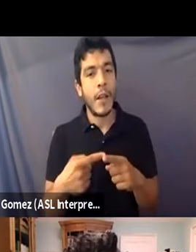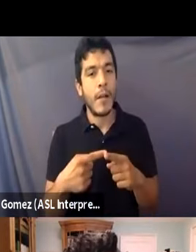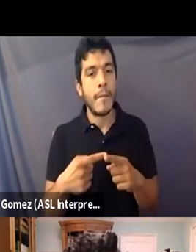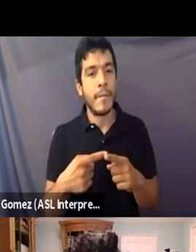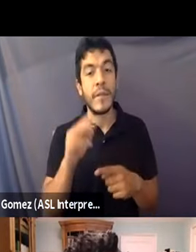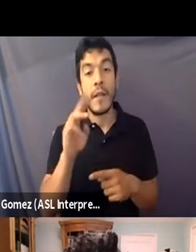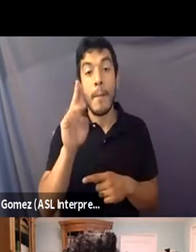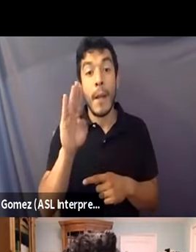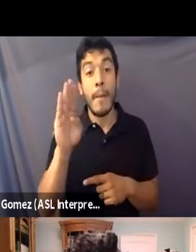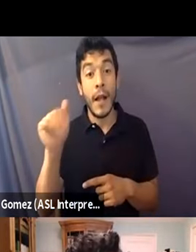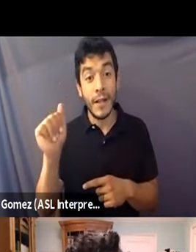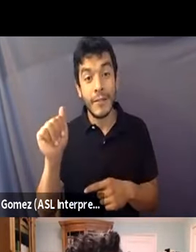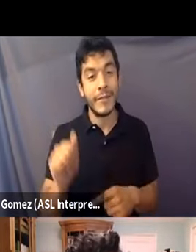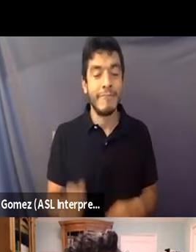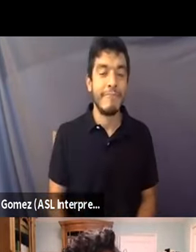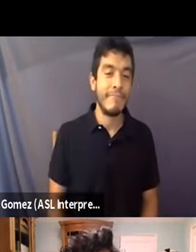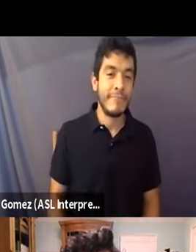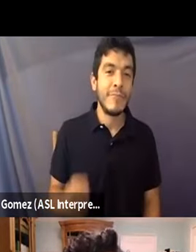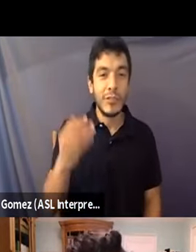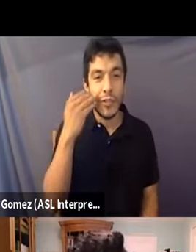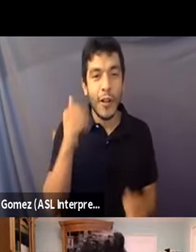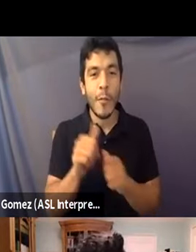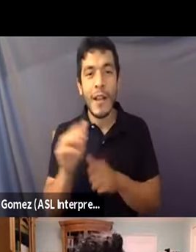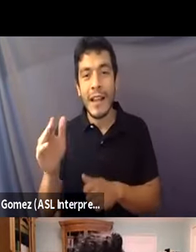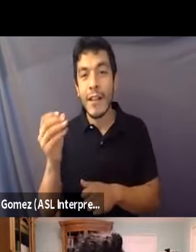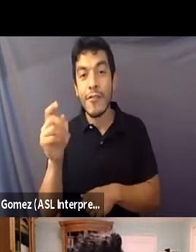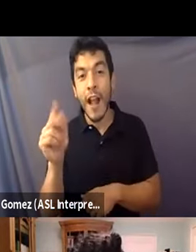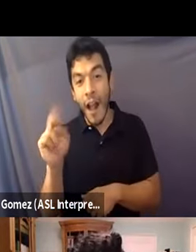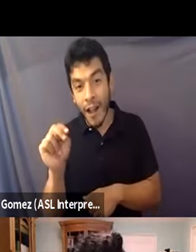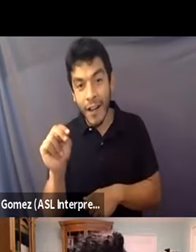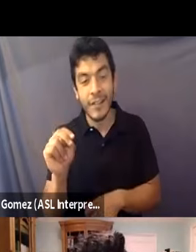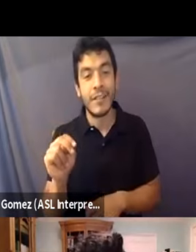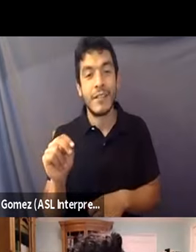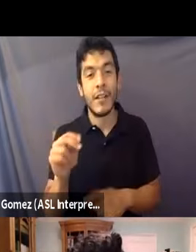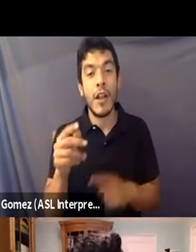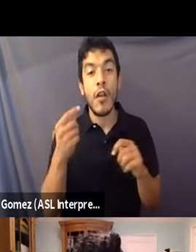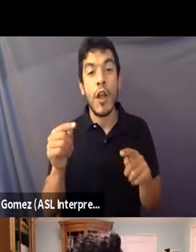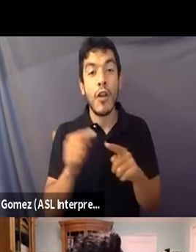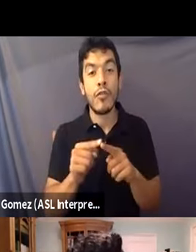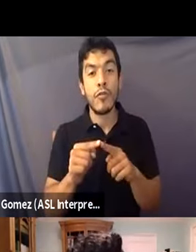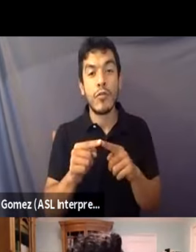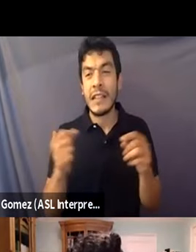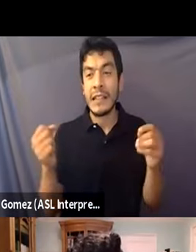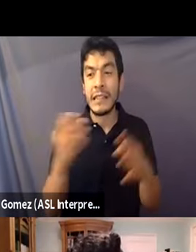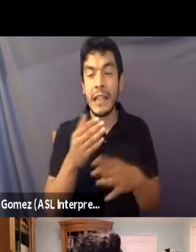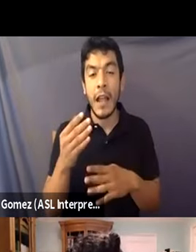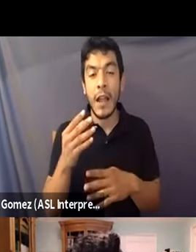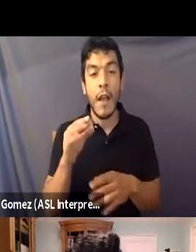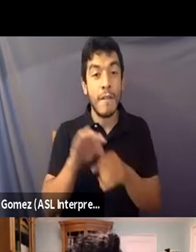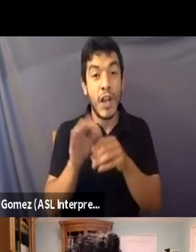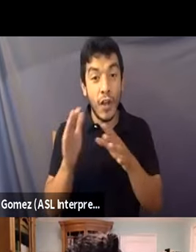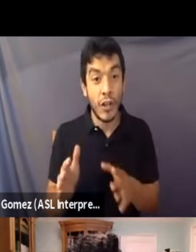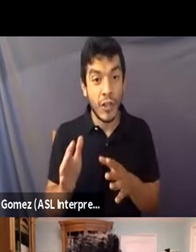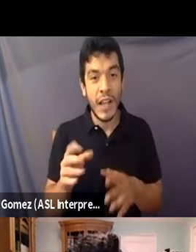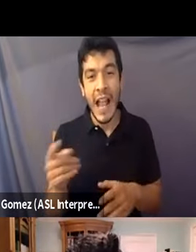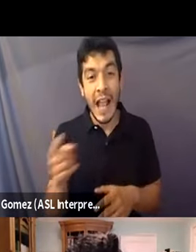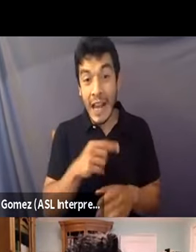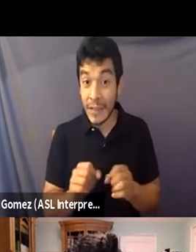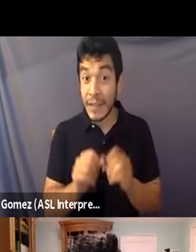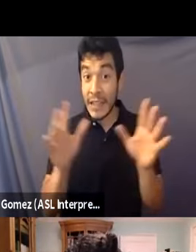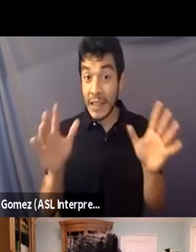you know, with his shotgun trying to intimidate voters. And let's be clear, that